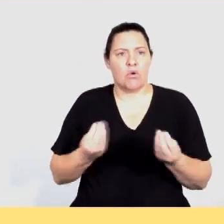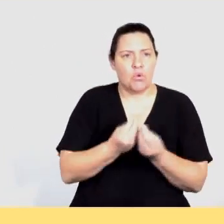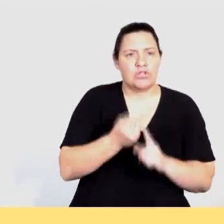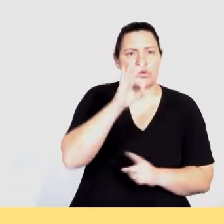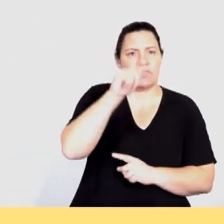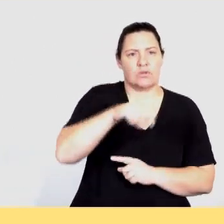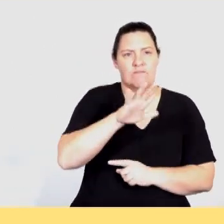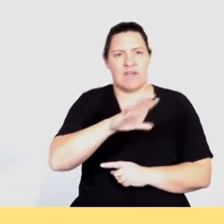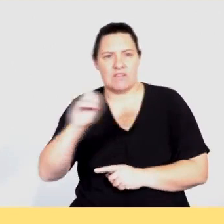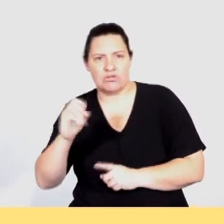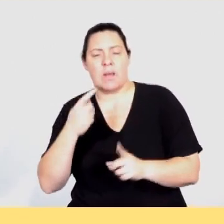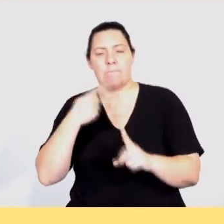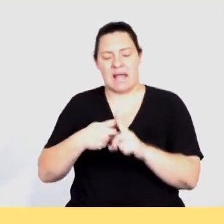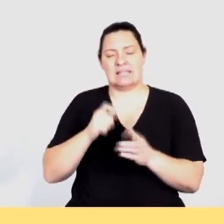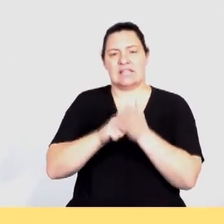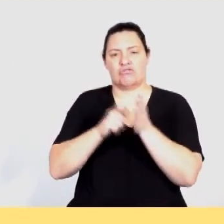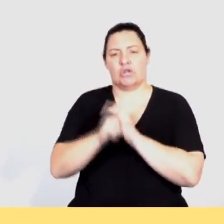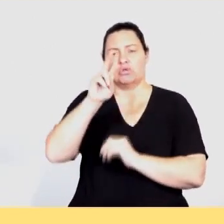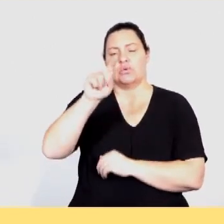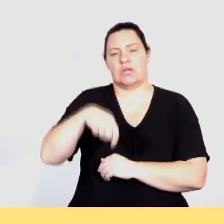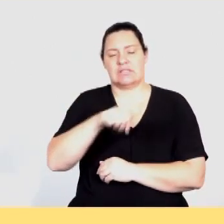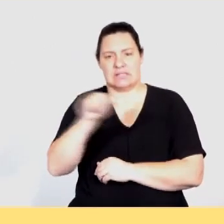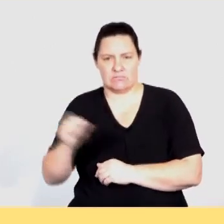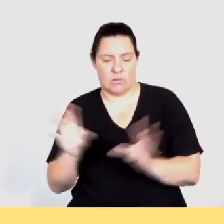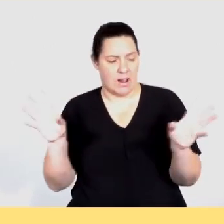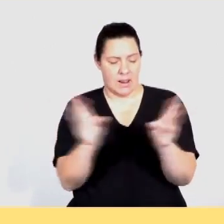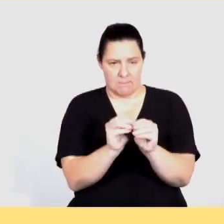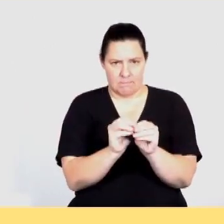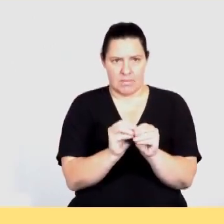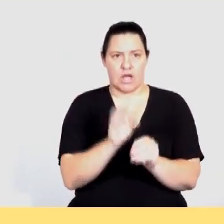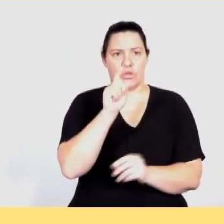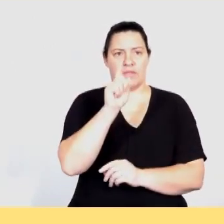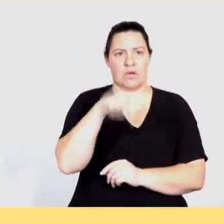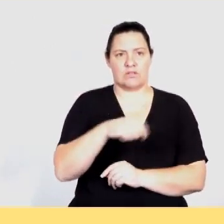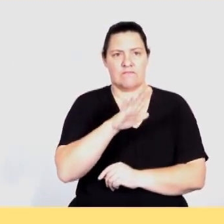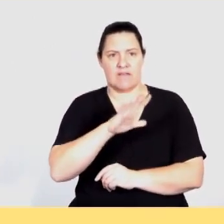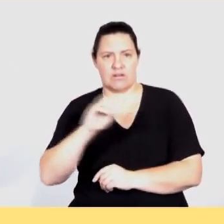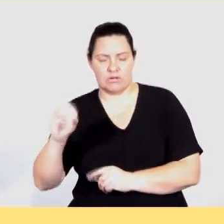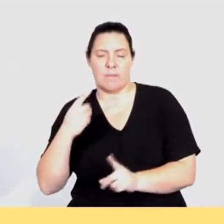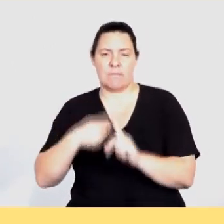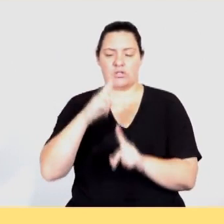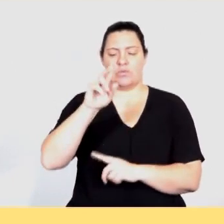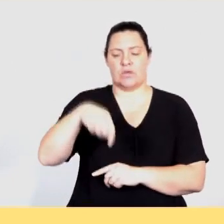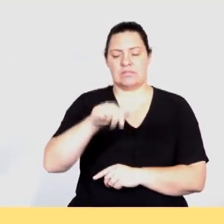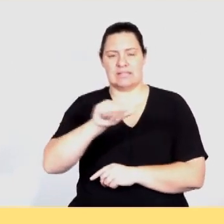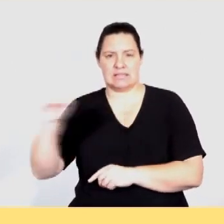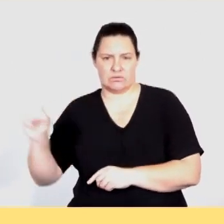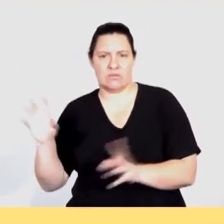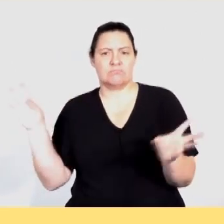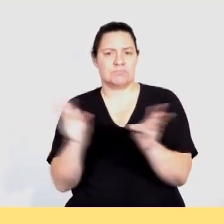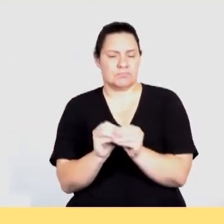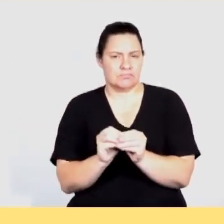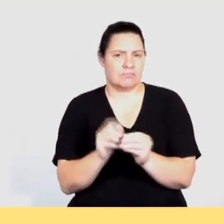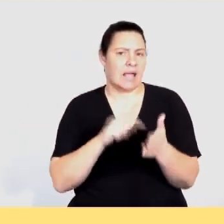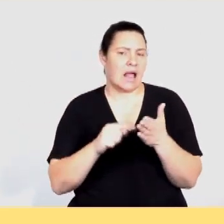stationery, 2,600. So I should be able to add 3,500 plus my 2,600.